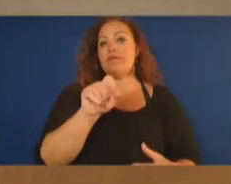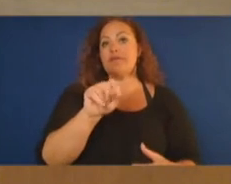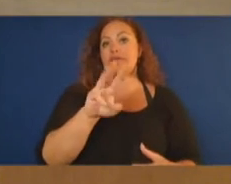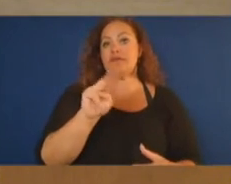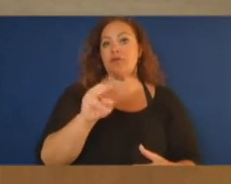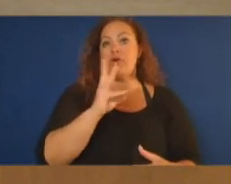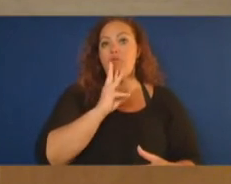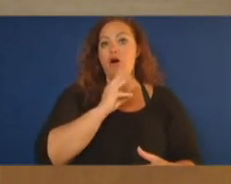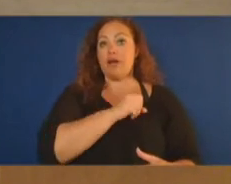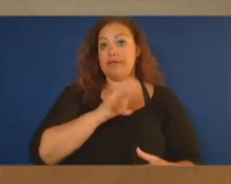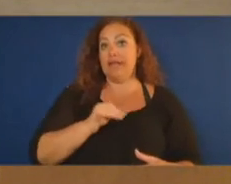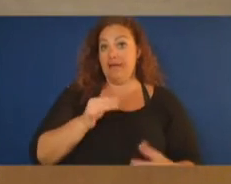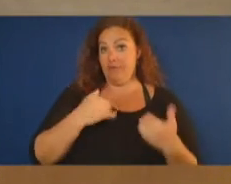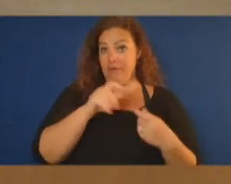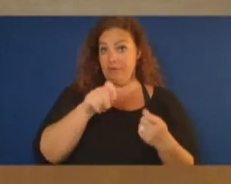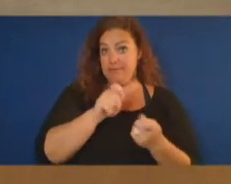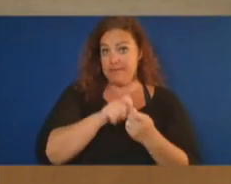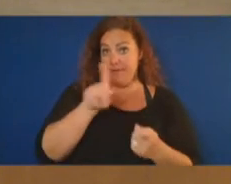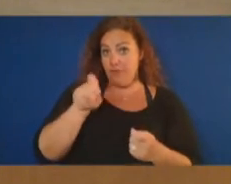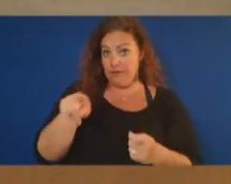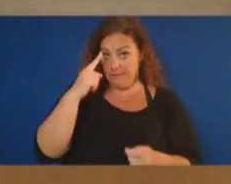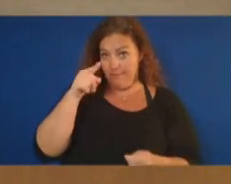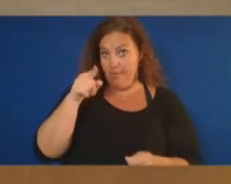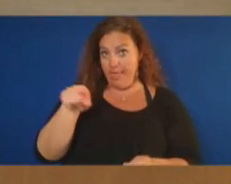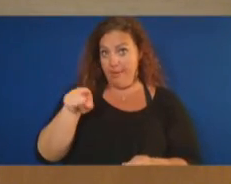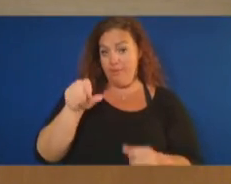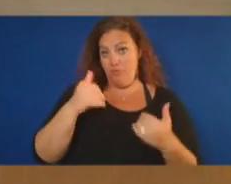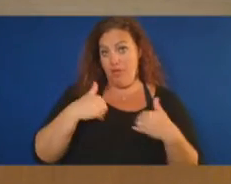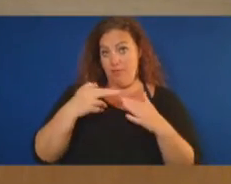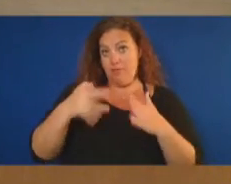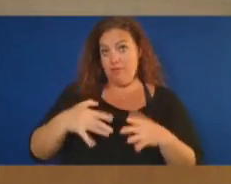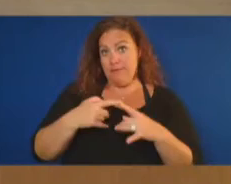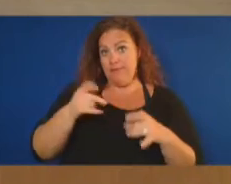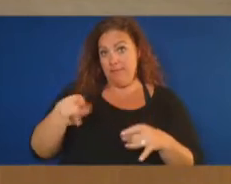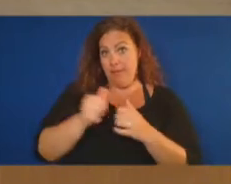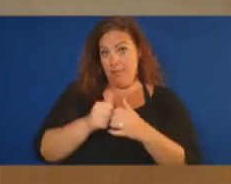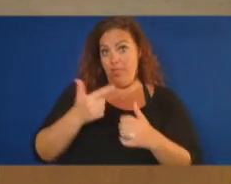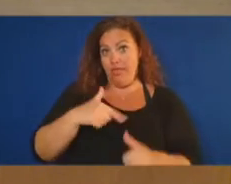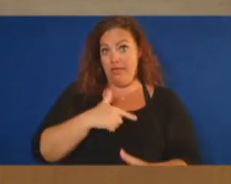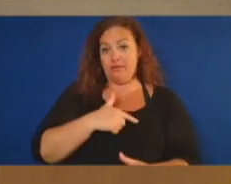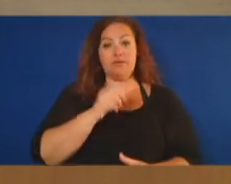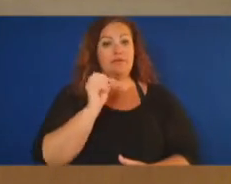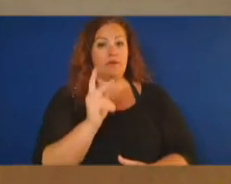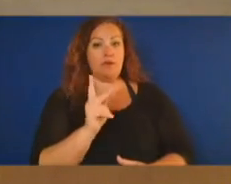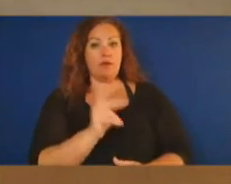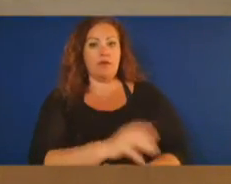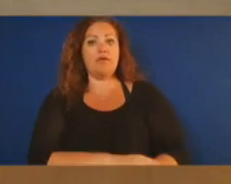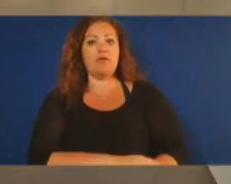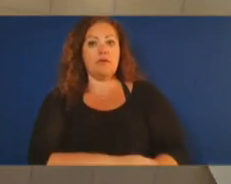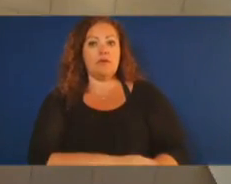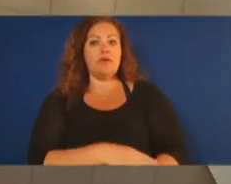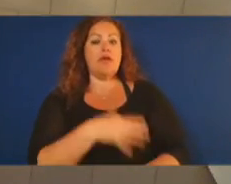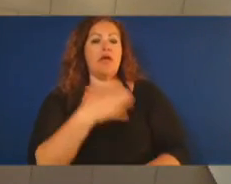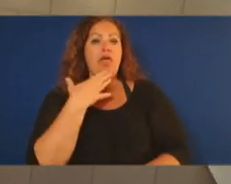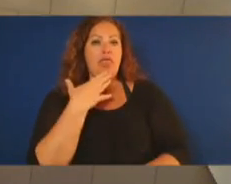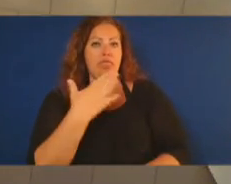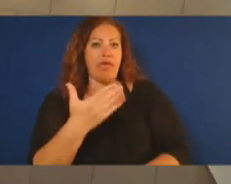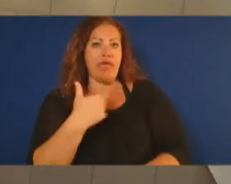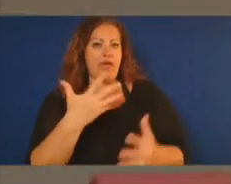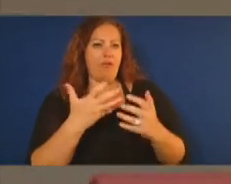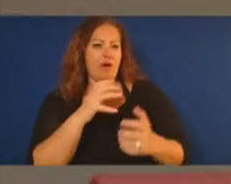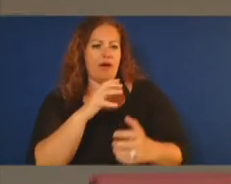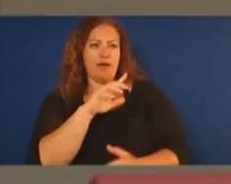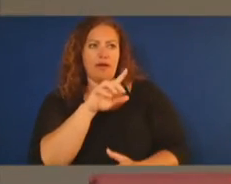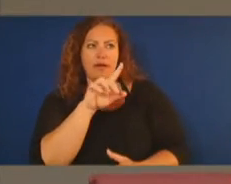them uh we do have a representative from that group here with us okay thank you I wanted to ask I wanted